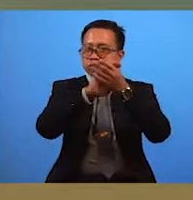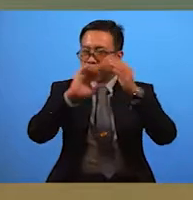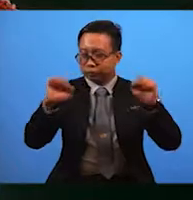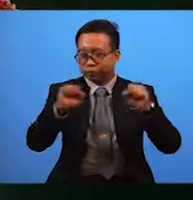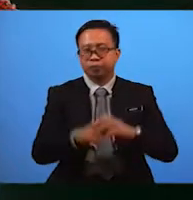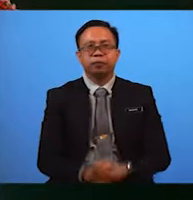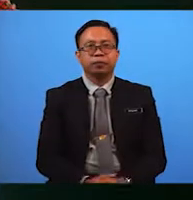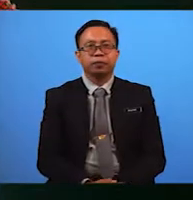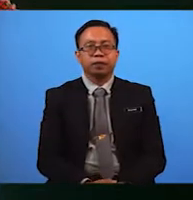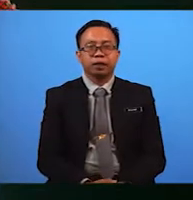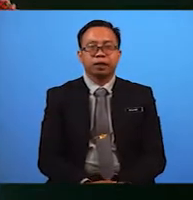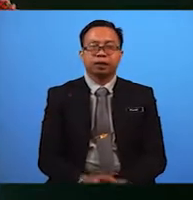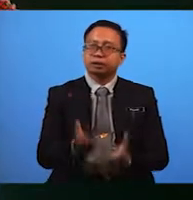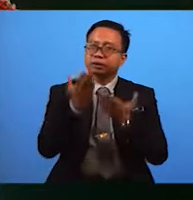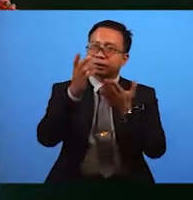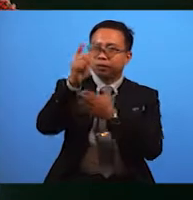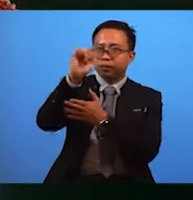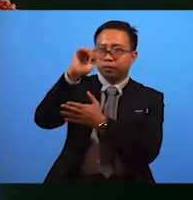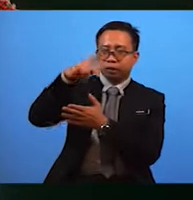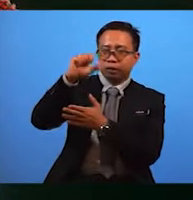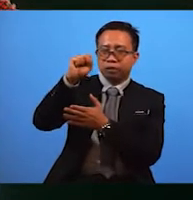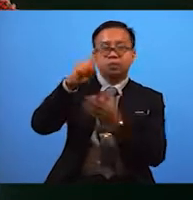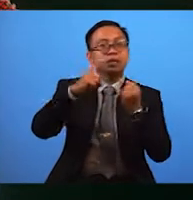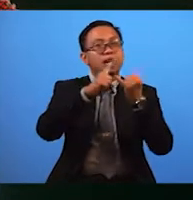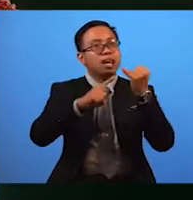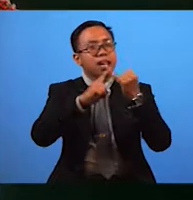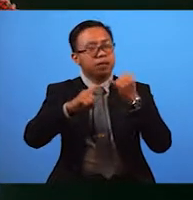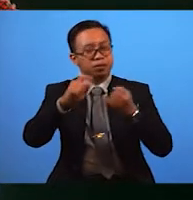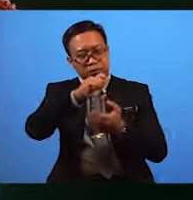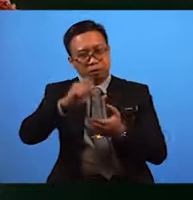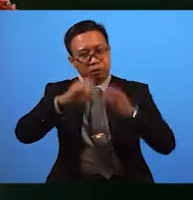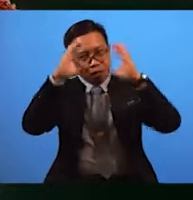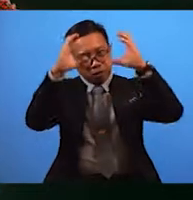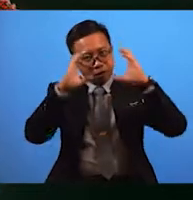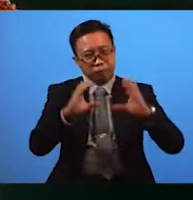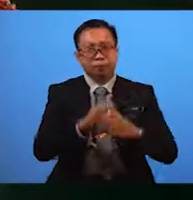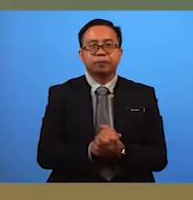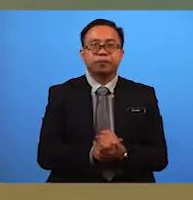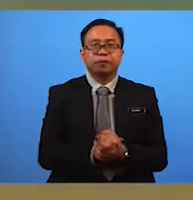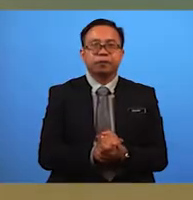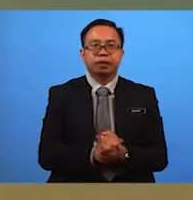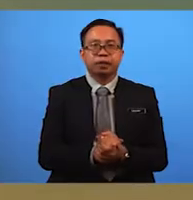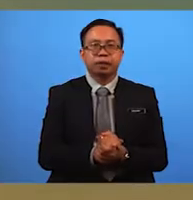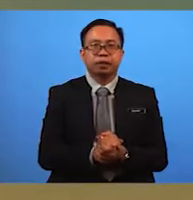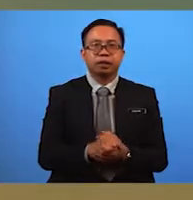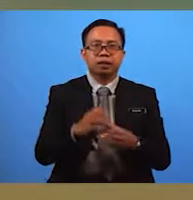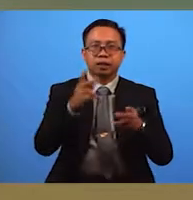message. Here are some tips when writing the last paragraph. The first is